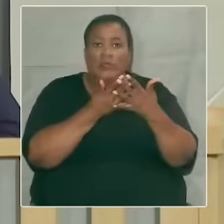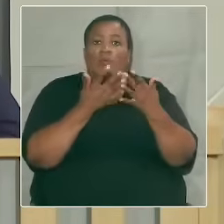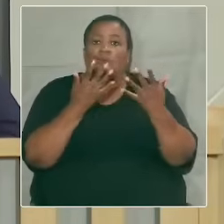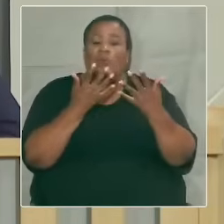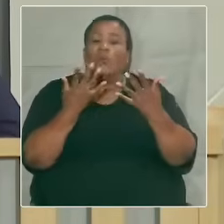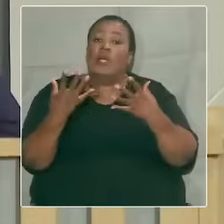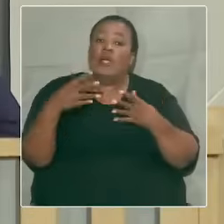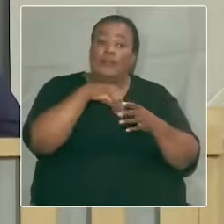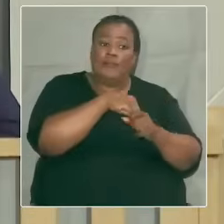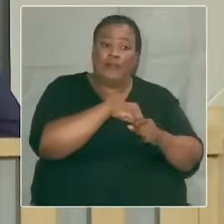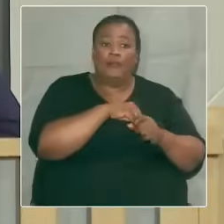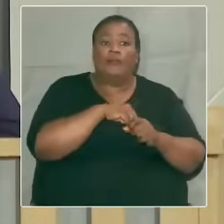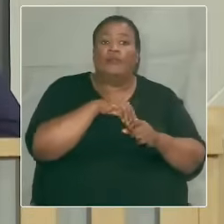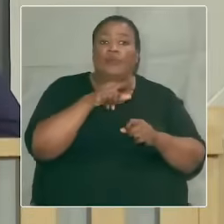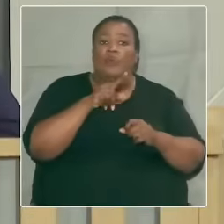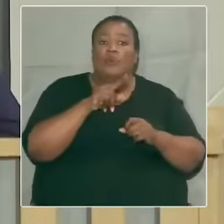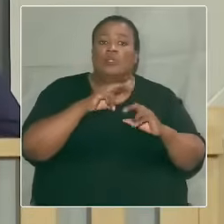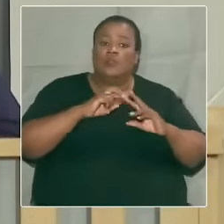or prosecutions.